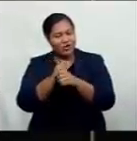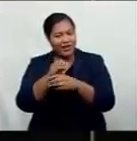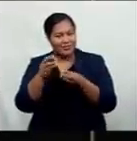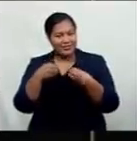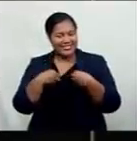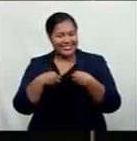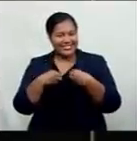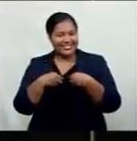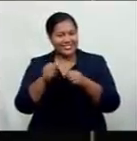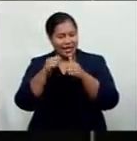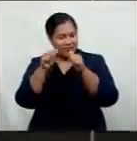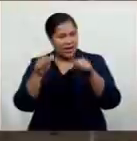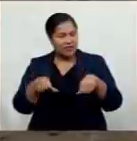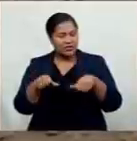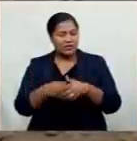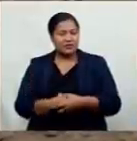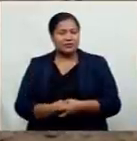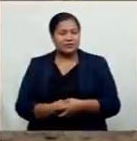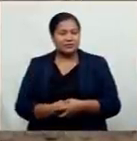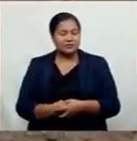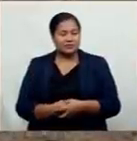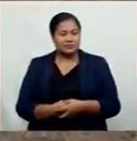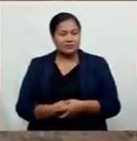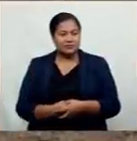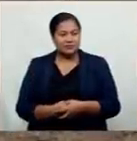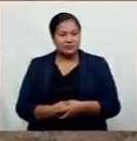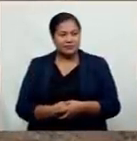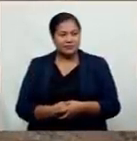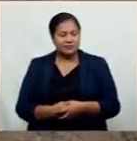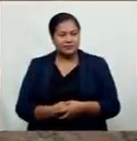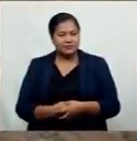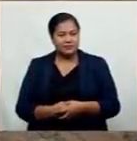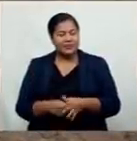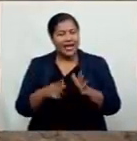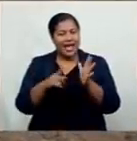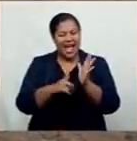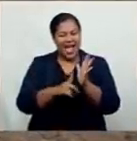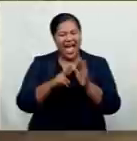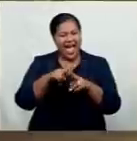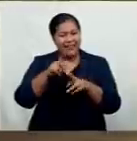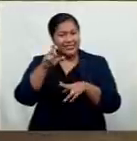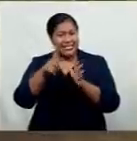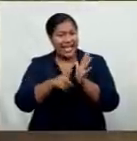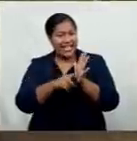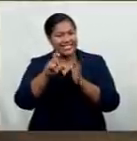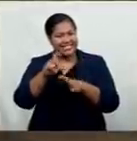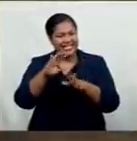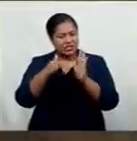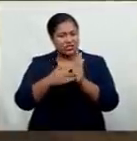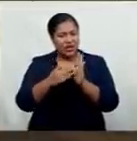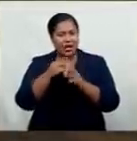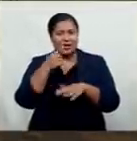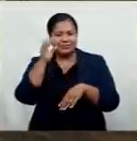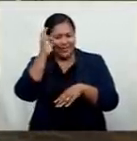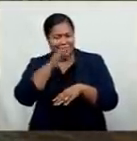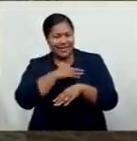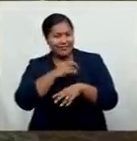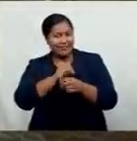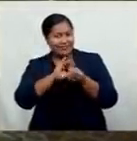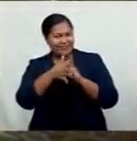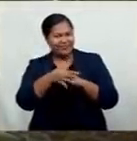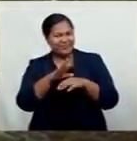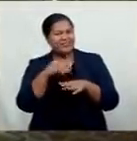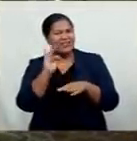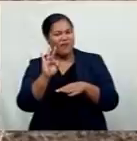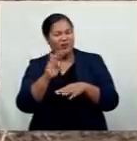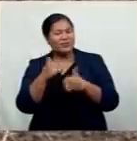Koroi Tandulala reports. The FCLC chair believes the COVID-19 pandemic has forced many leisure